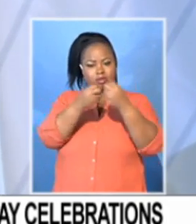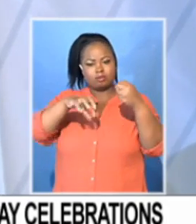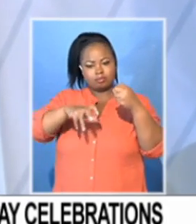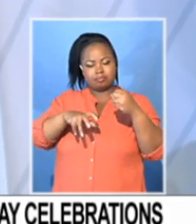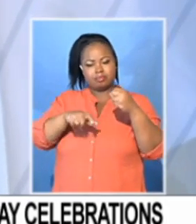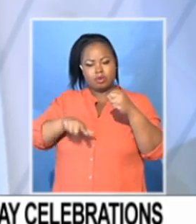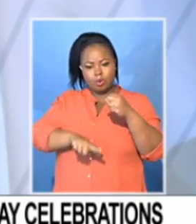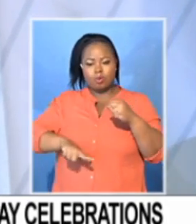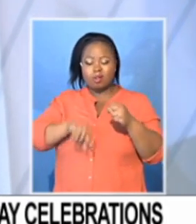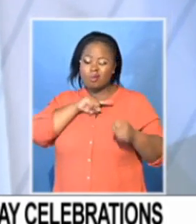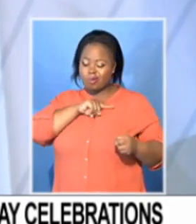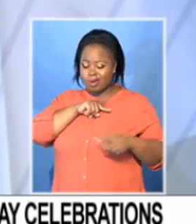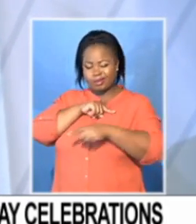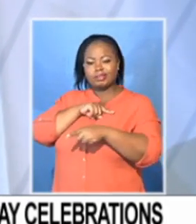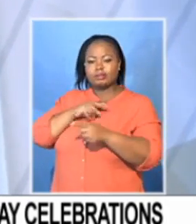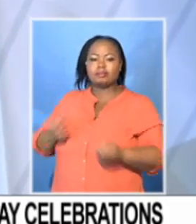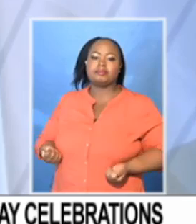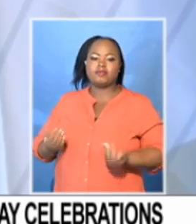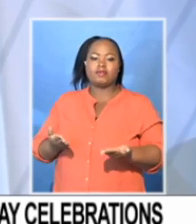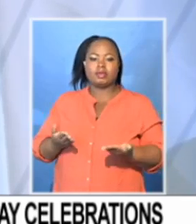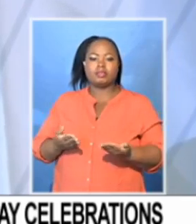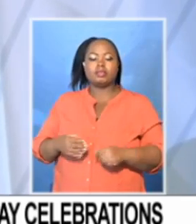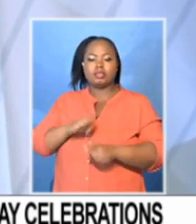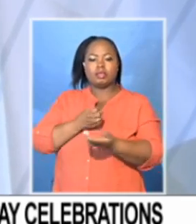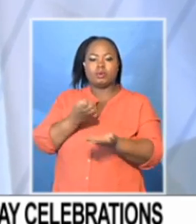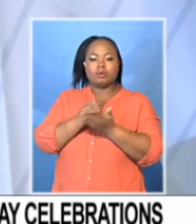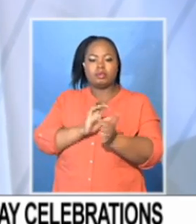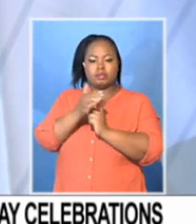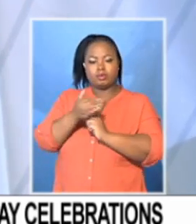needed economic security for women.